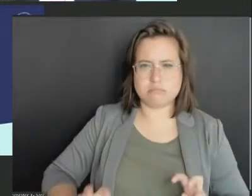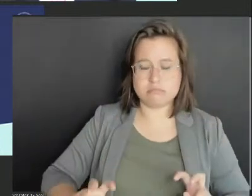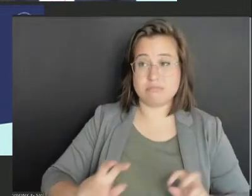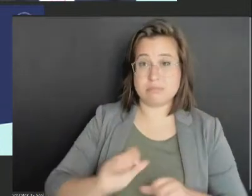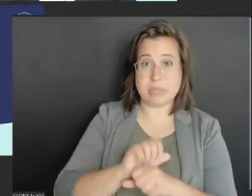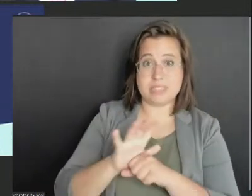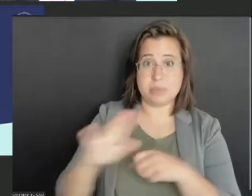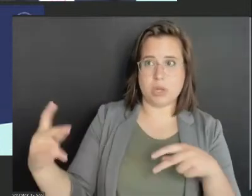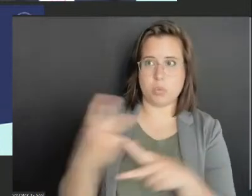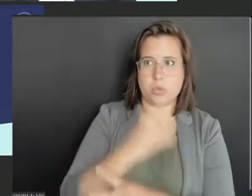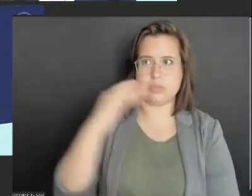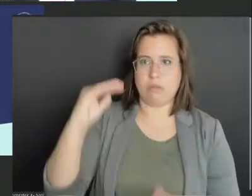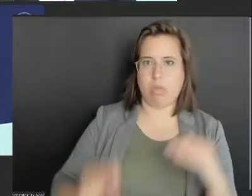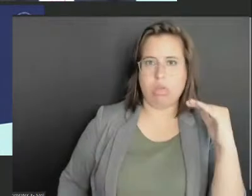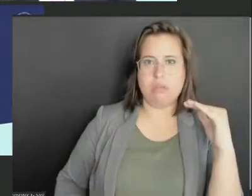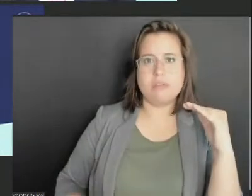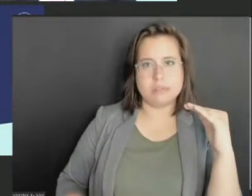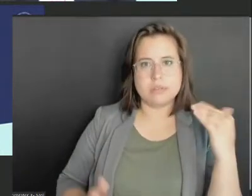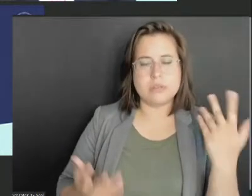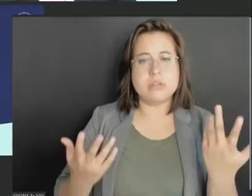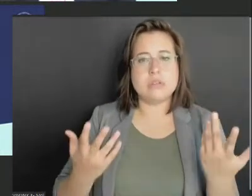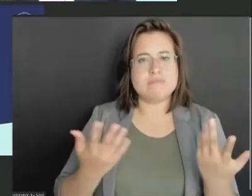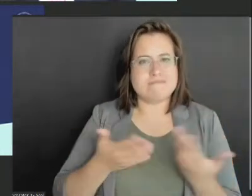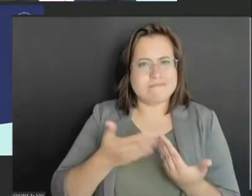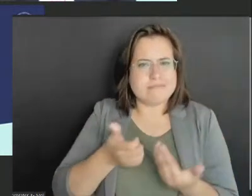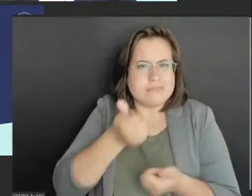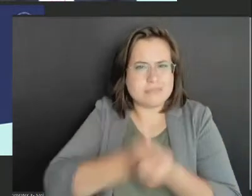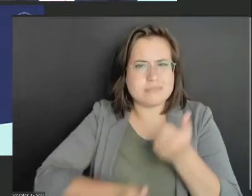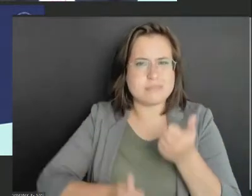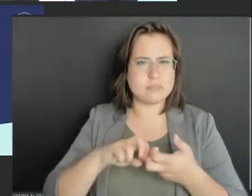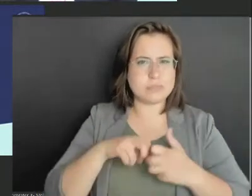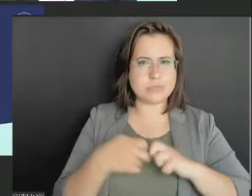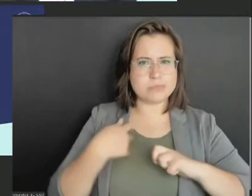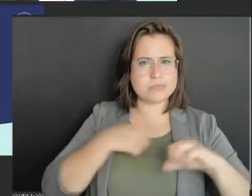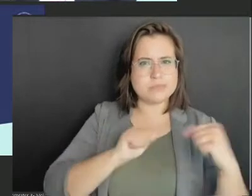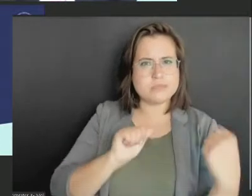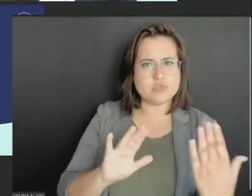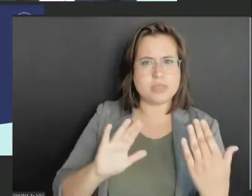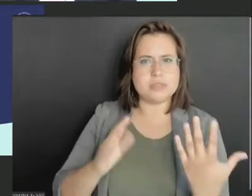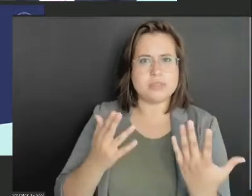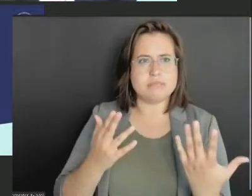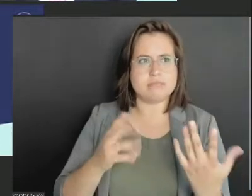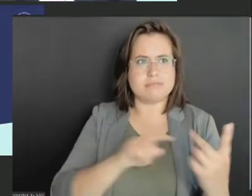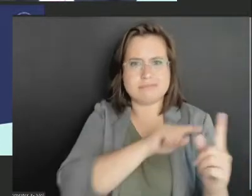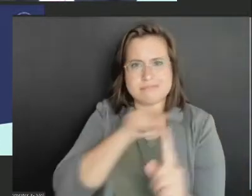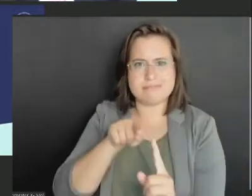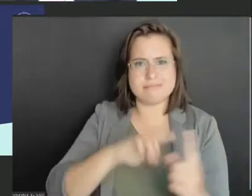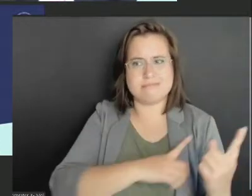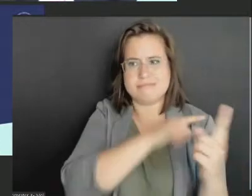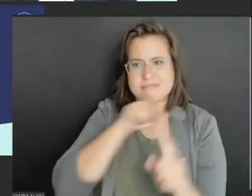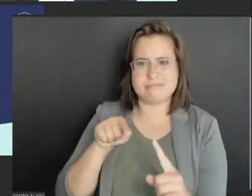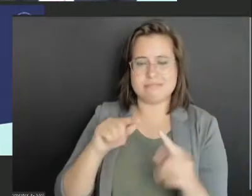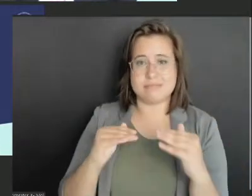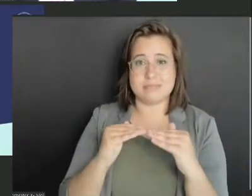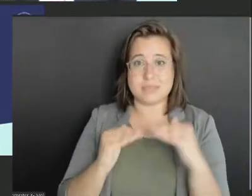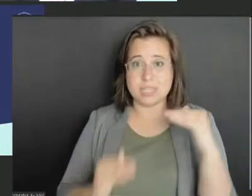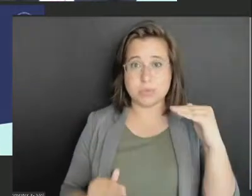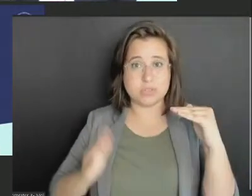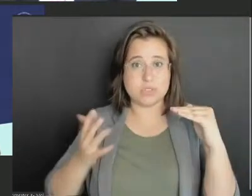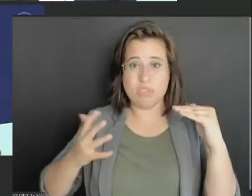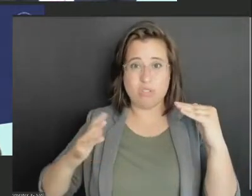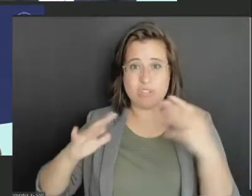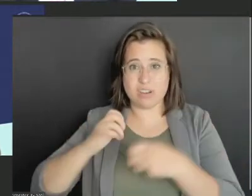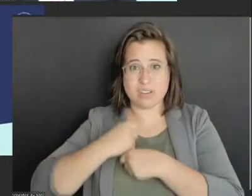pandemic. And nearly every problem we have addressed comes back to the inequalities created by our